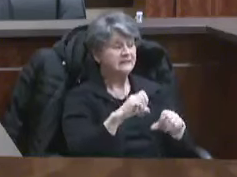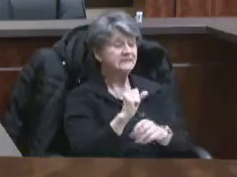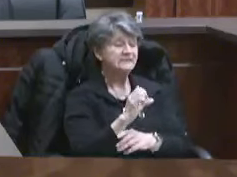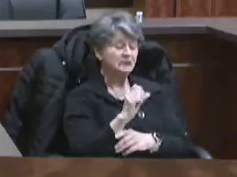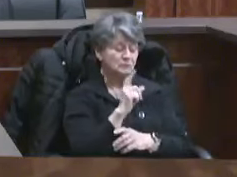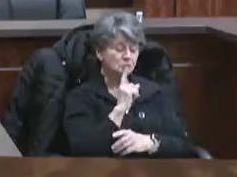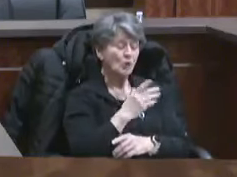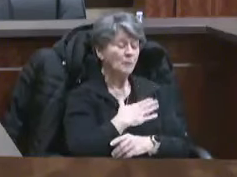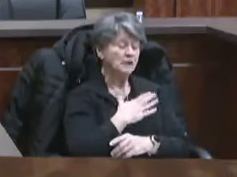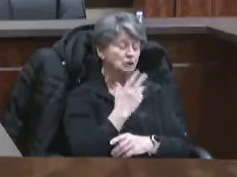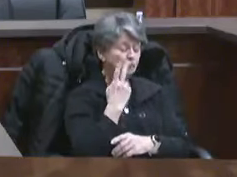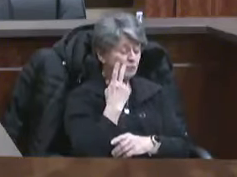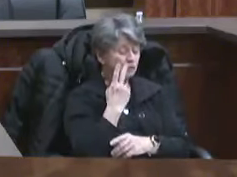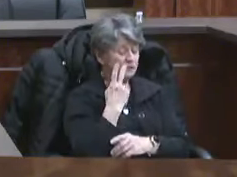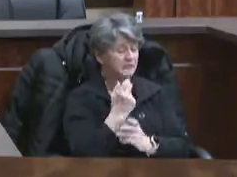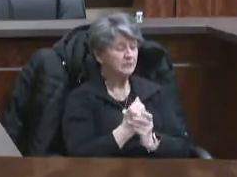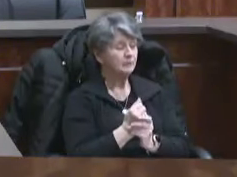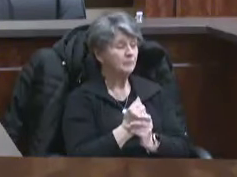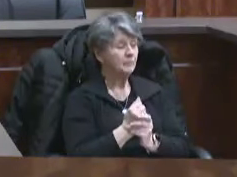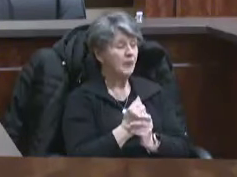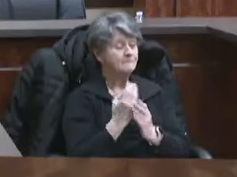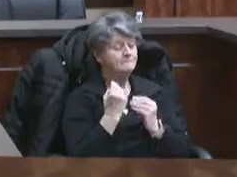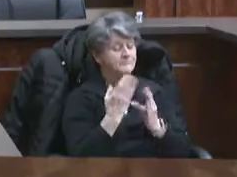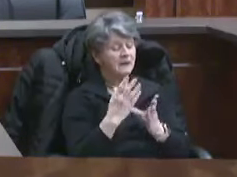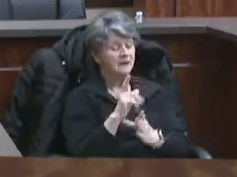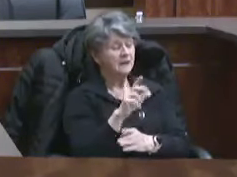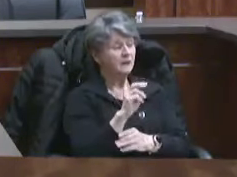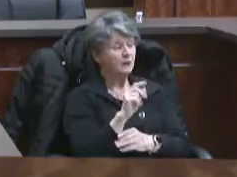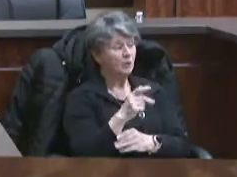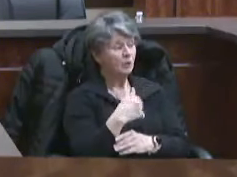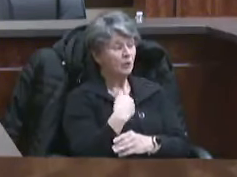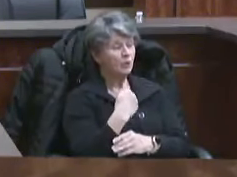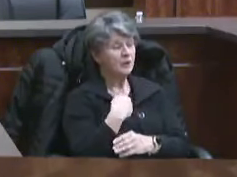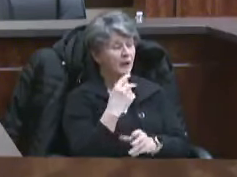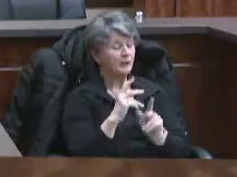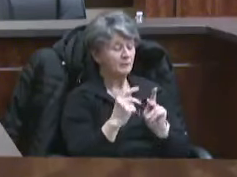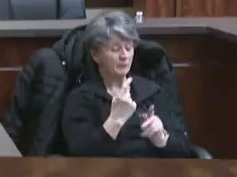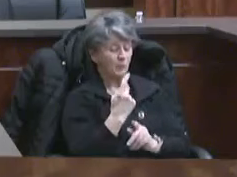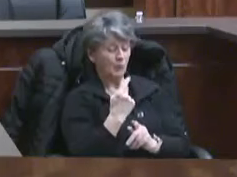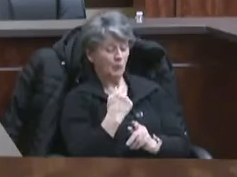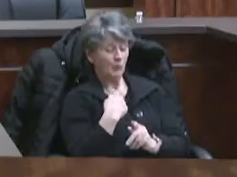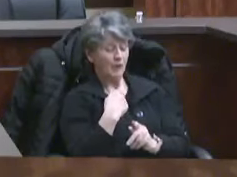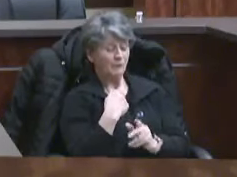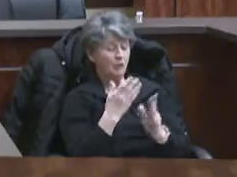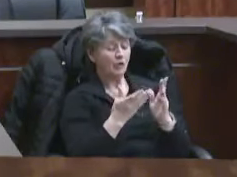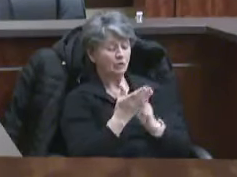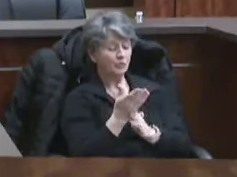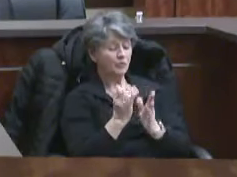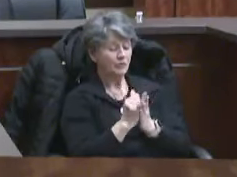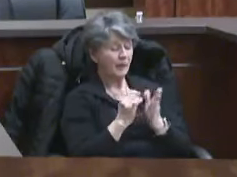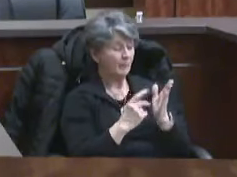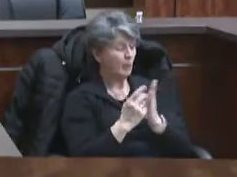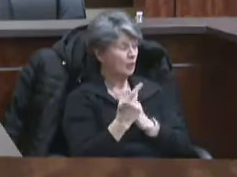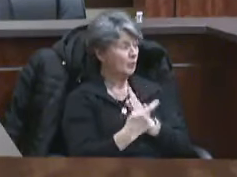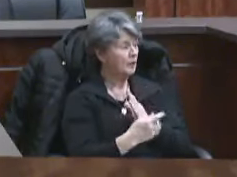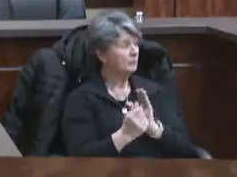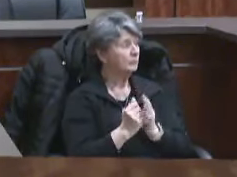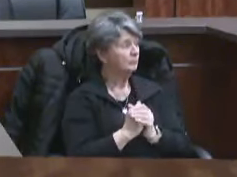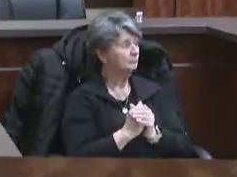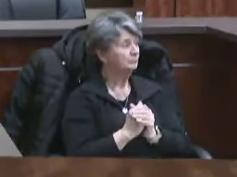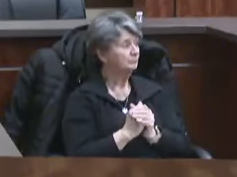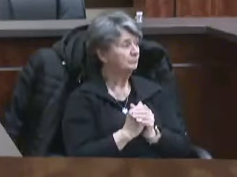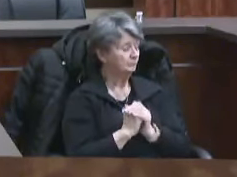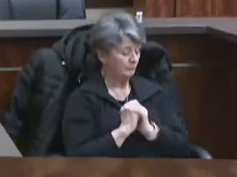real pleasure to see many Laurel young people who have moved through that program.